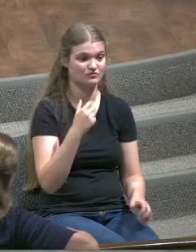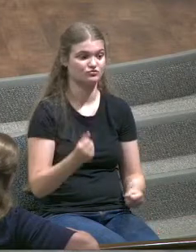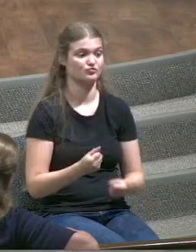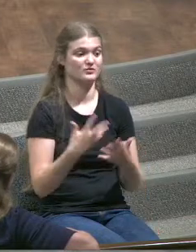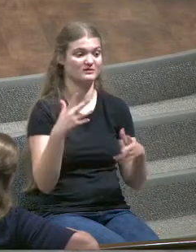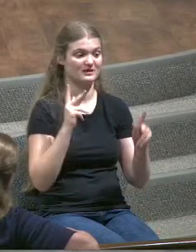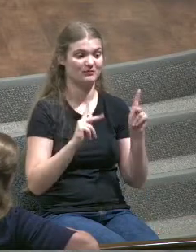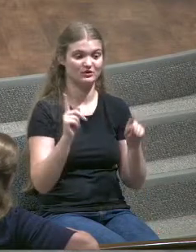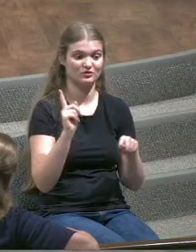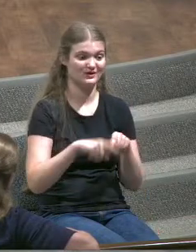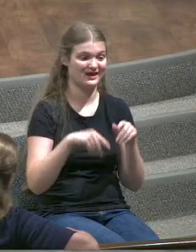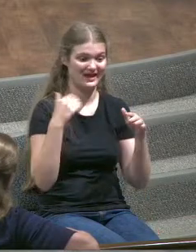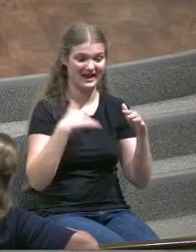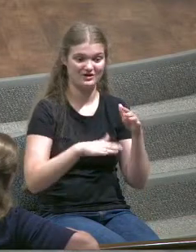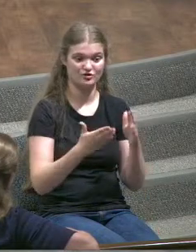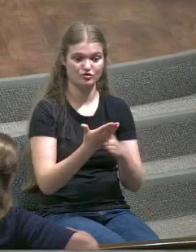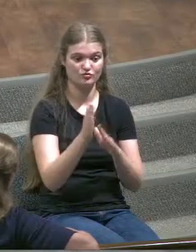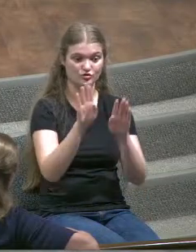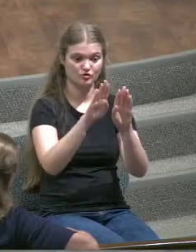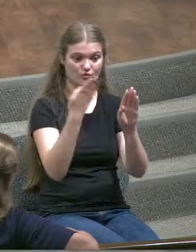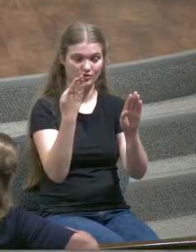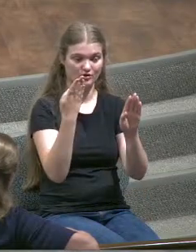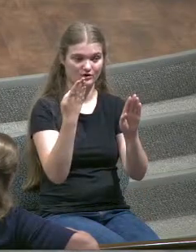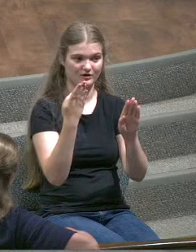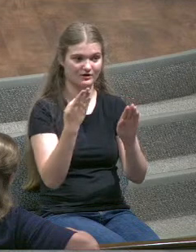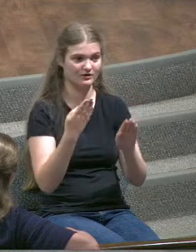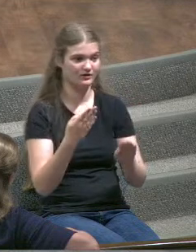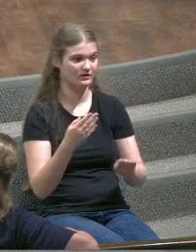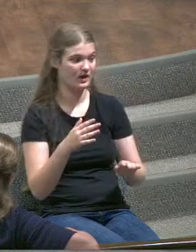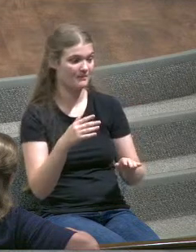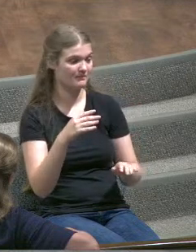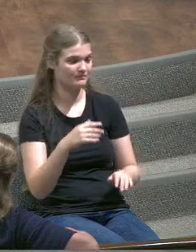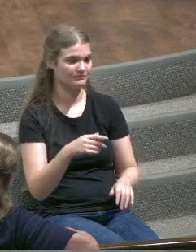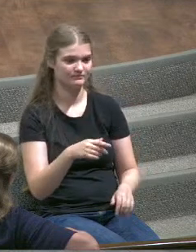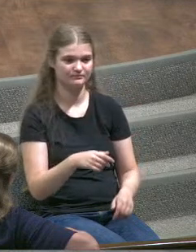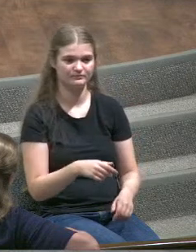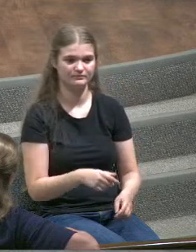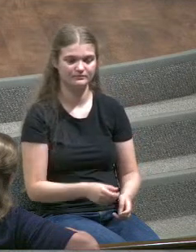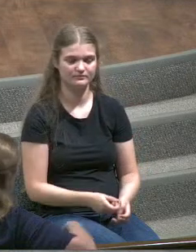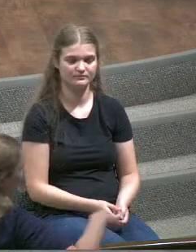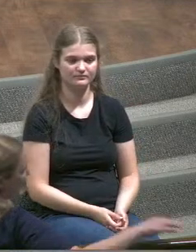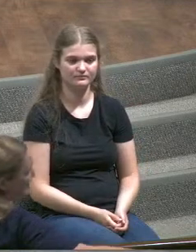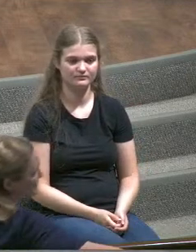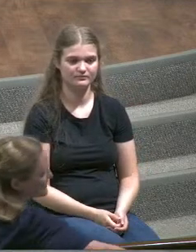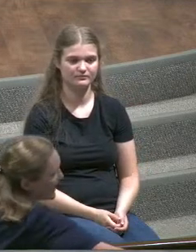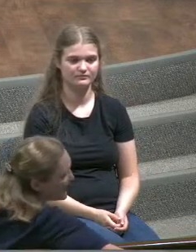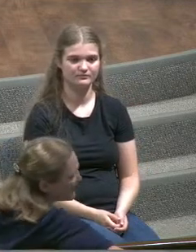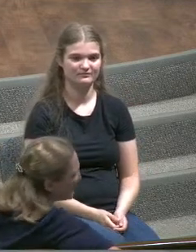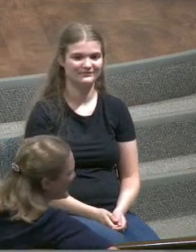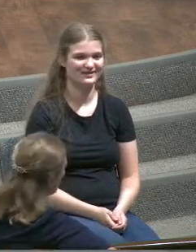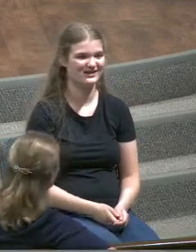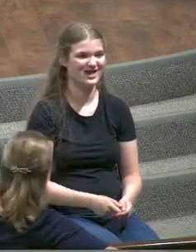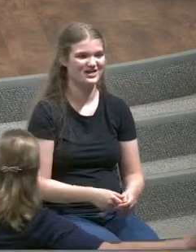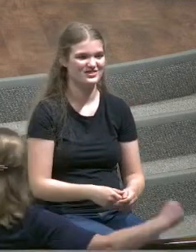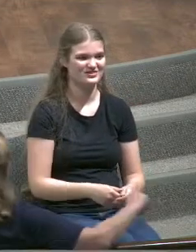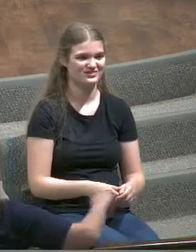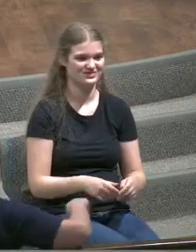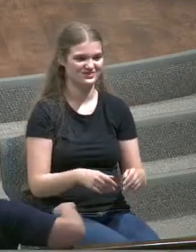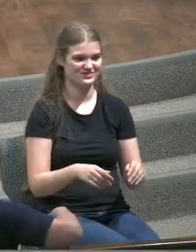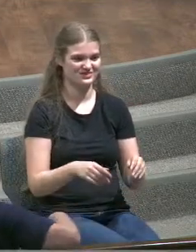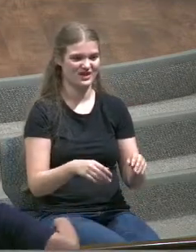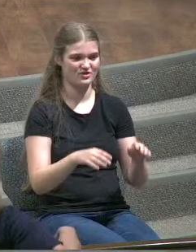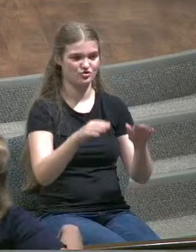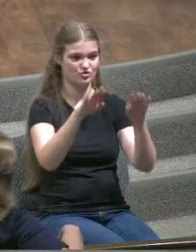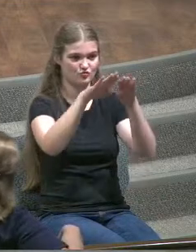door. Because of the crowd, they removed the roof above him. So again, I'm no expert on this, but from what I read,